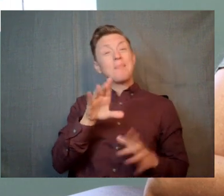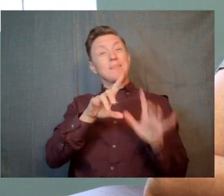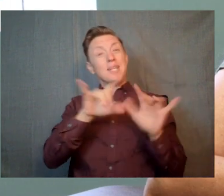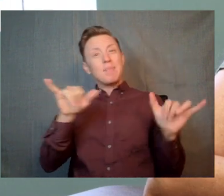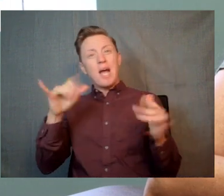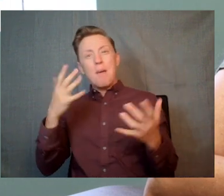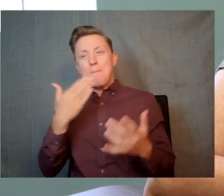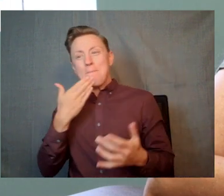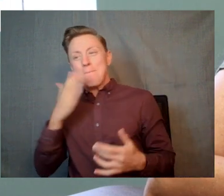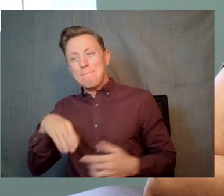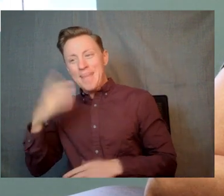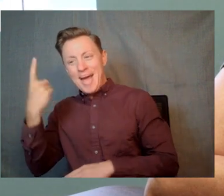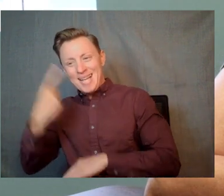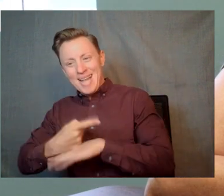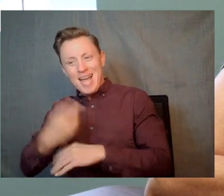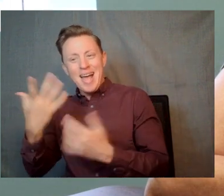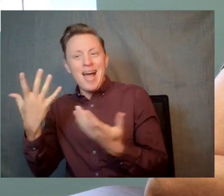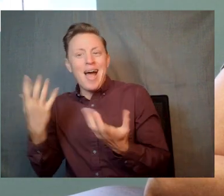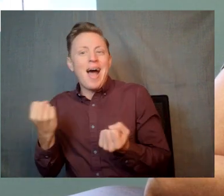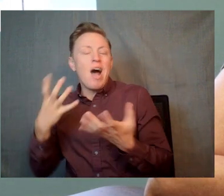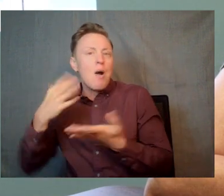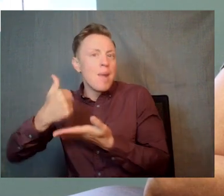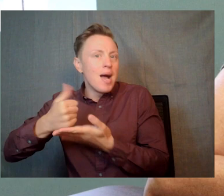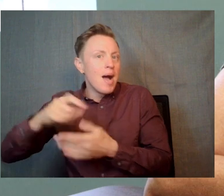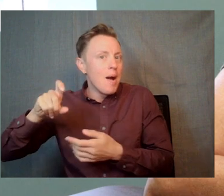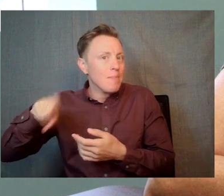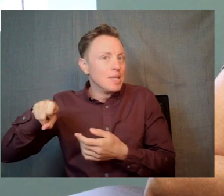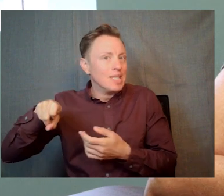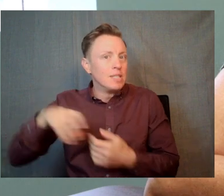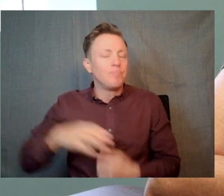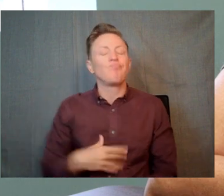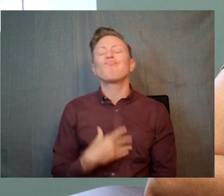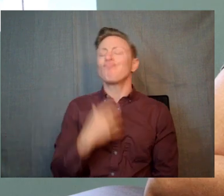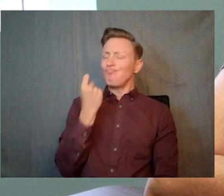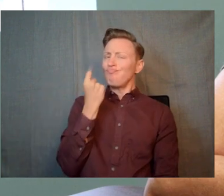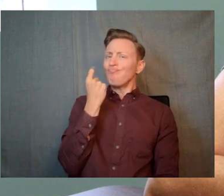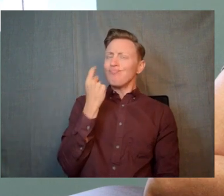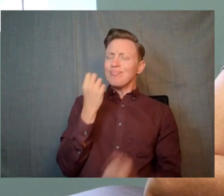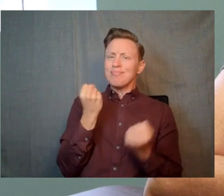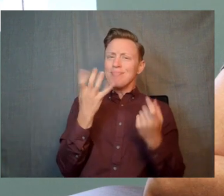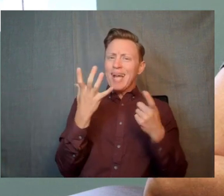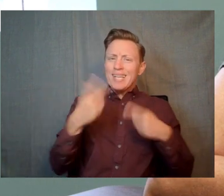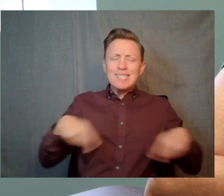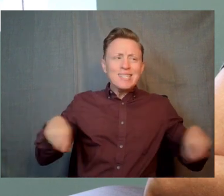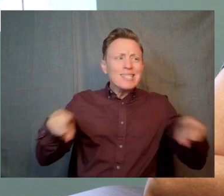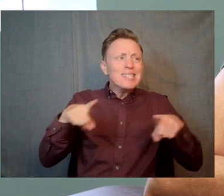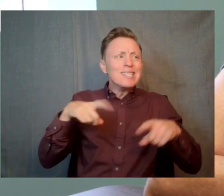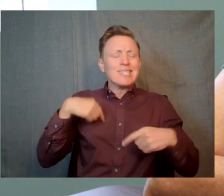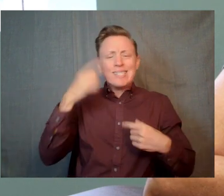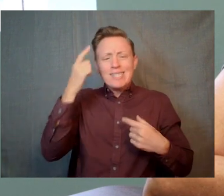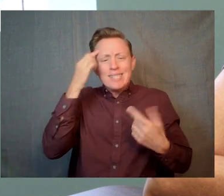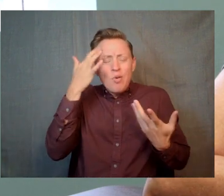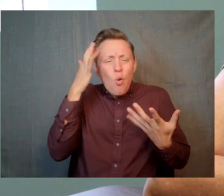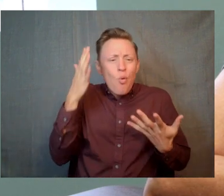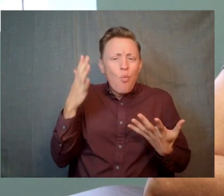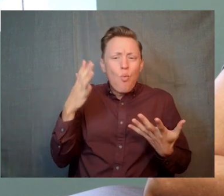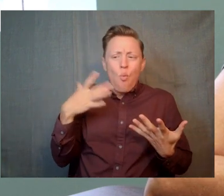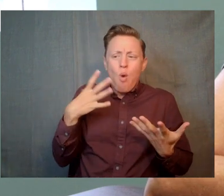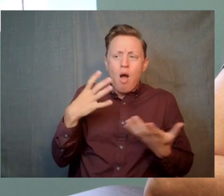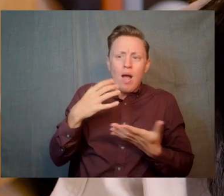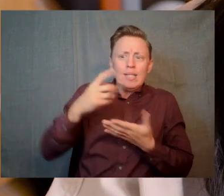a bad day. Many of us do not like the idea of wanting or needing